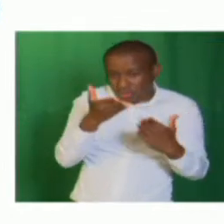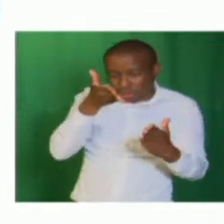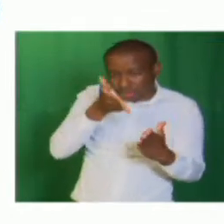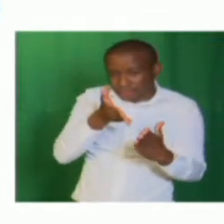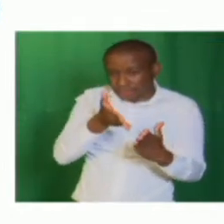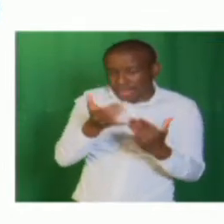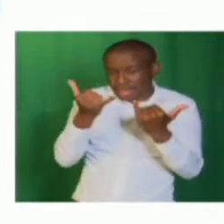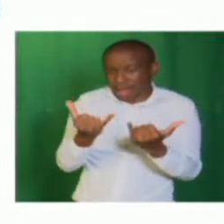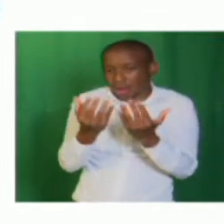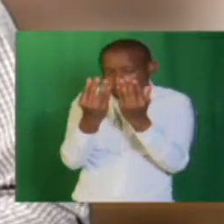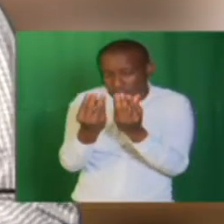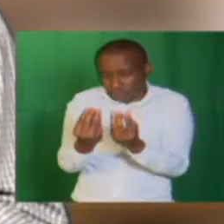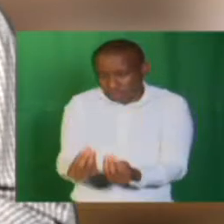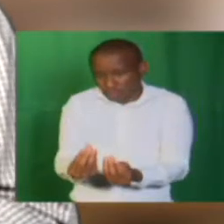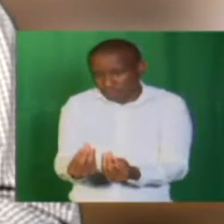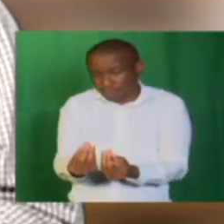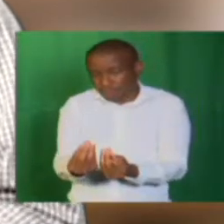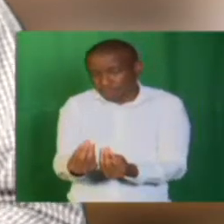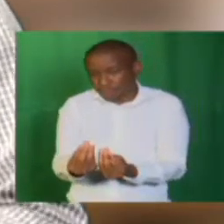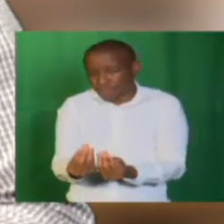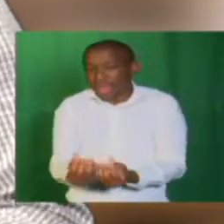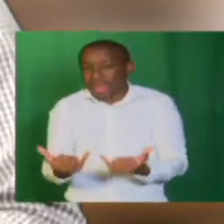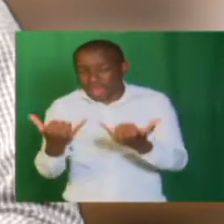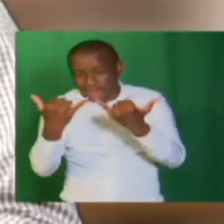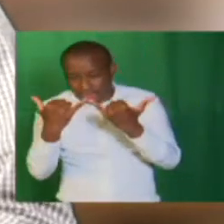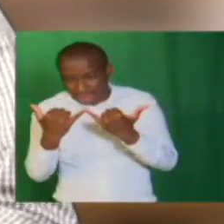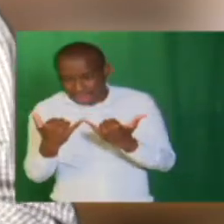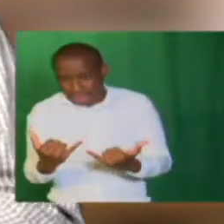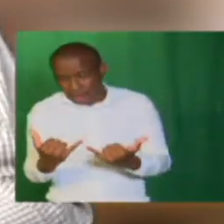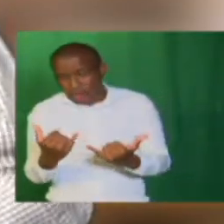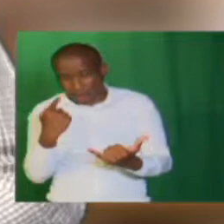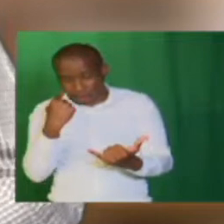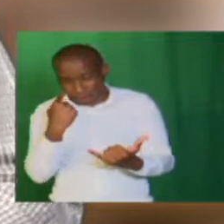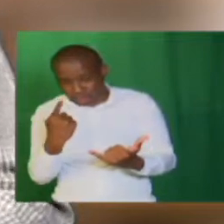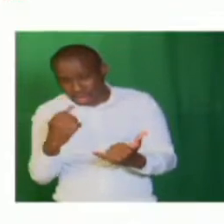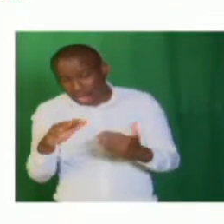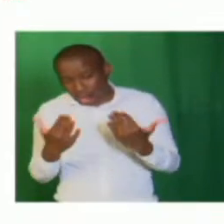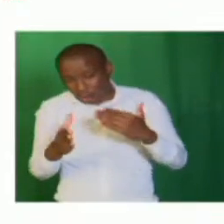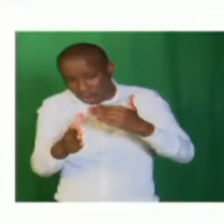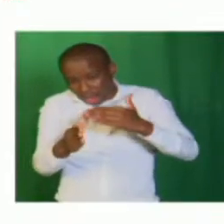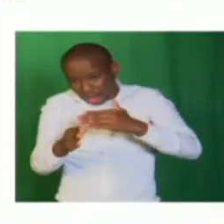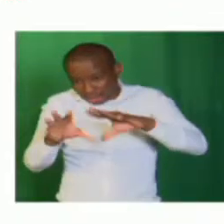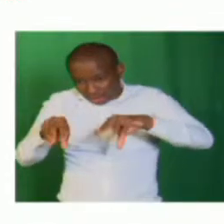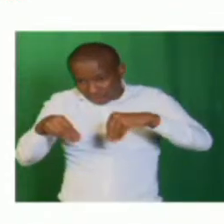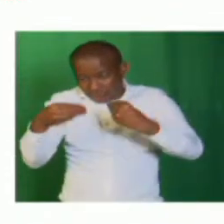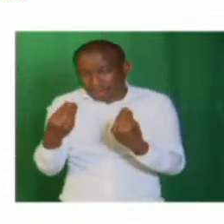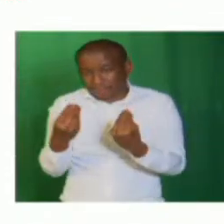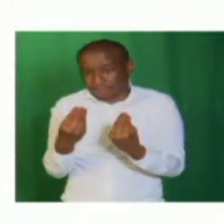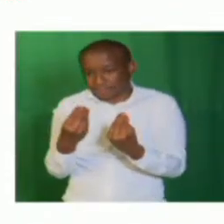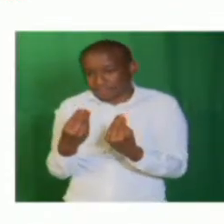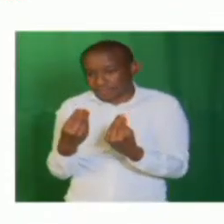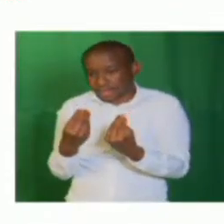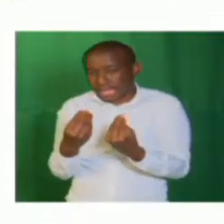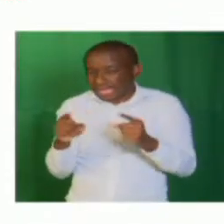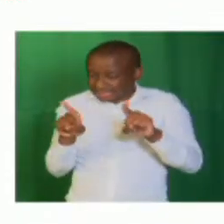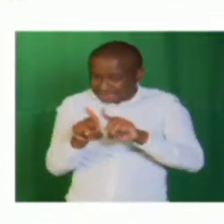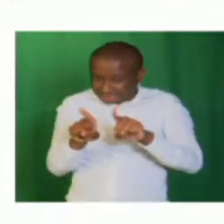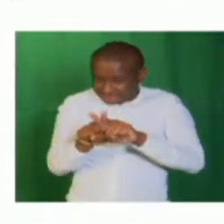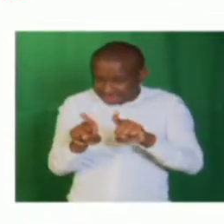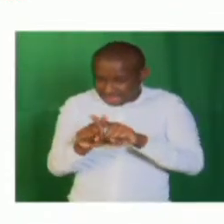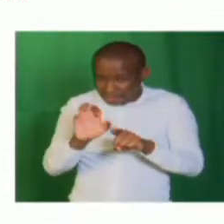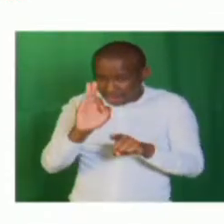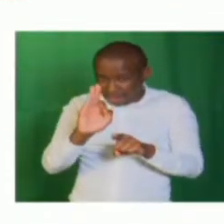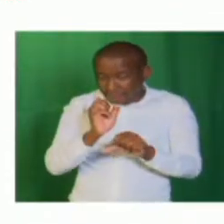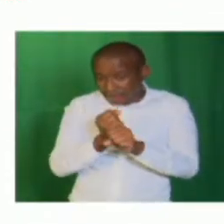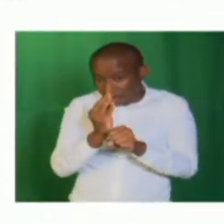then we simplify. Now, let's go on to evaluating composite functions. So we are still using the same functions, the f